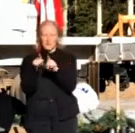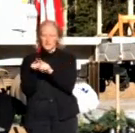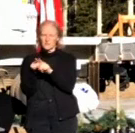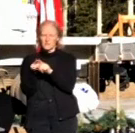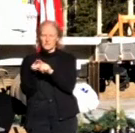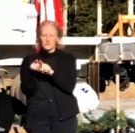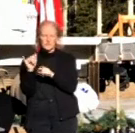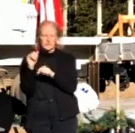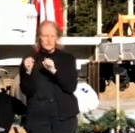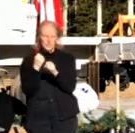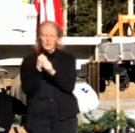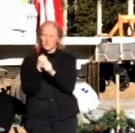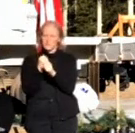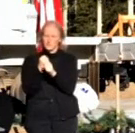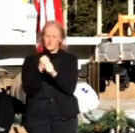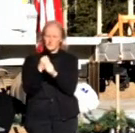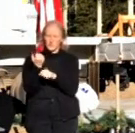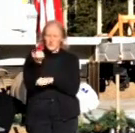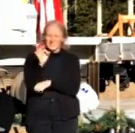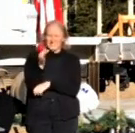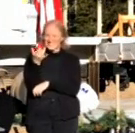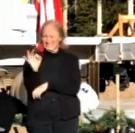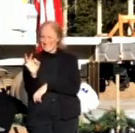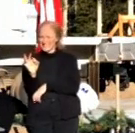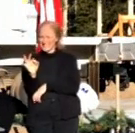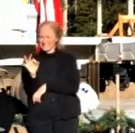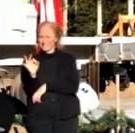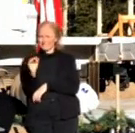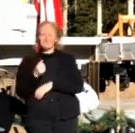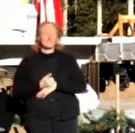a similar year to this year. It was in 1919.